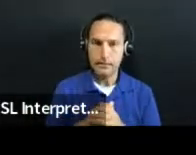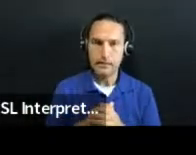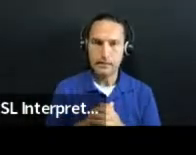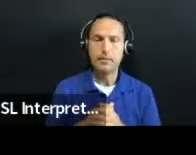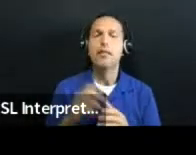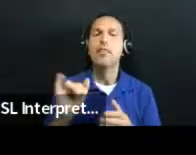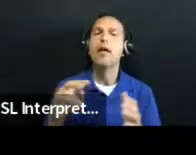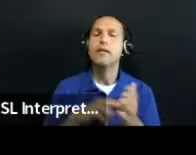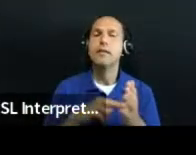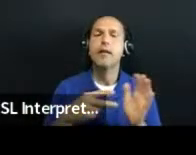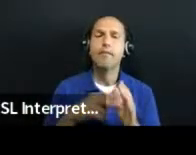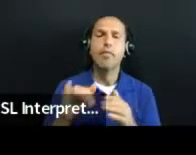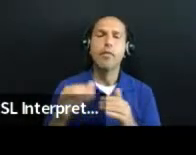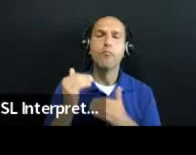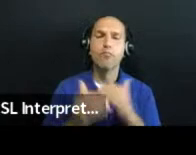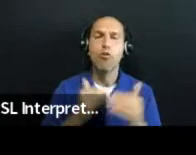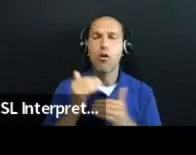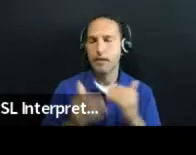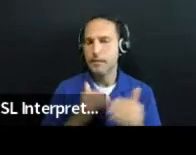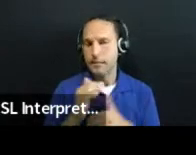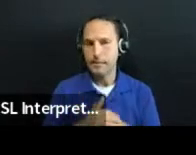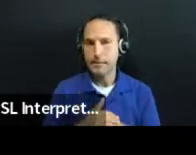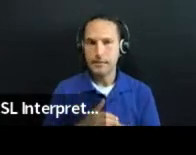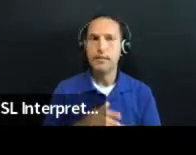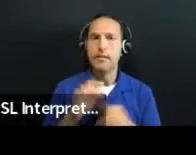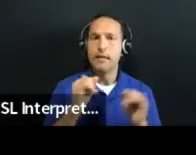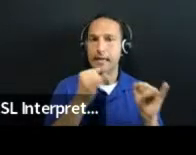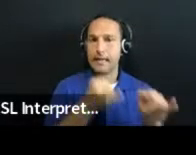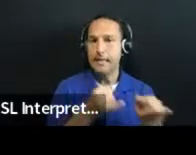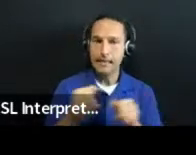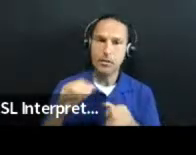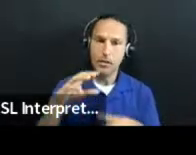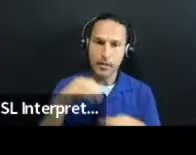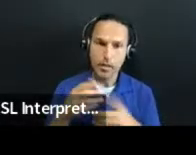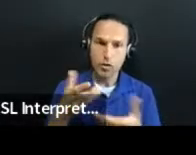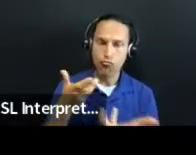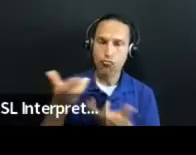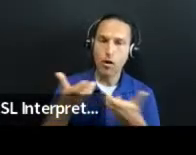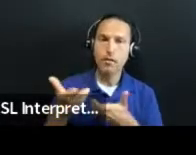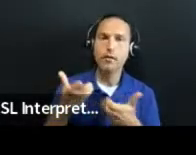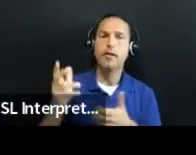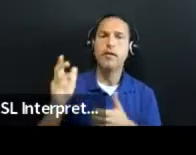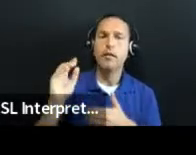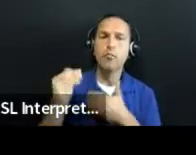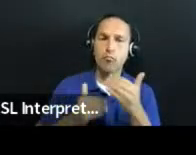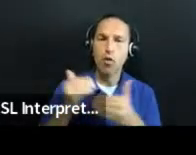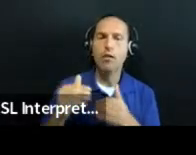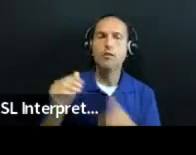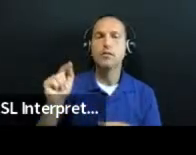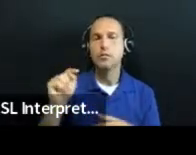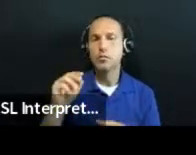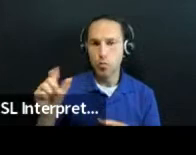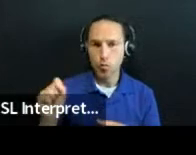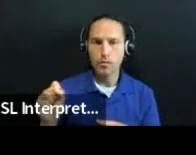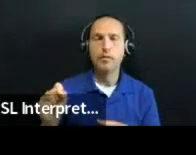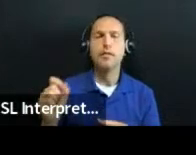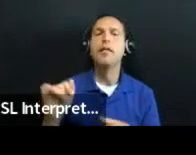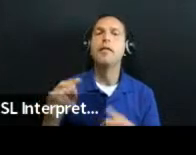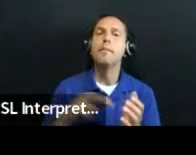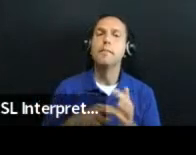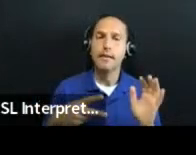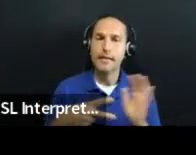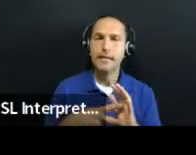that define the process, and that is individuals and interactions over processes and tools, basically